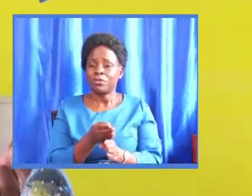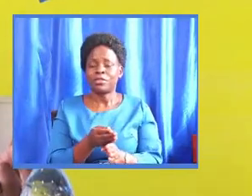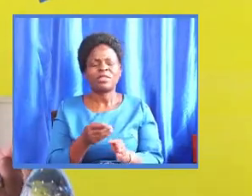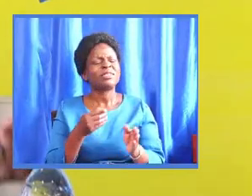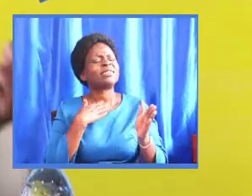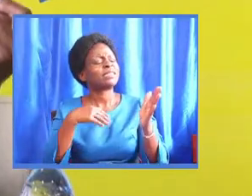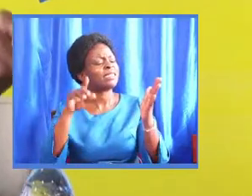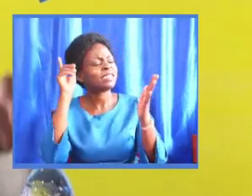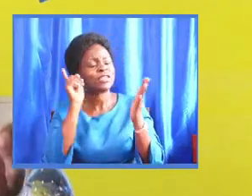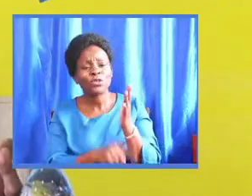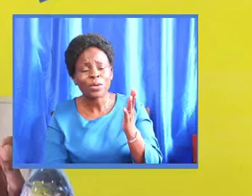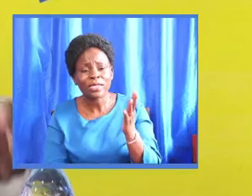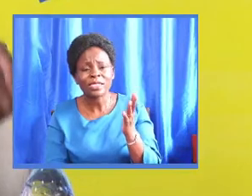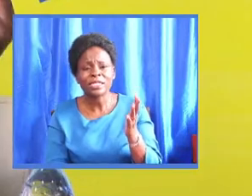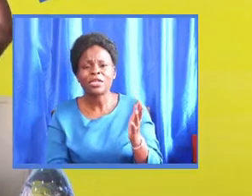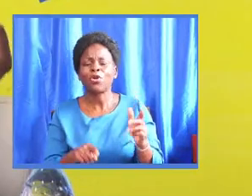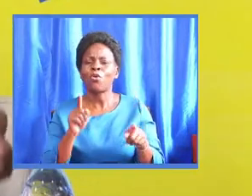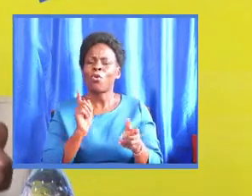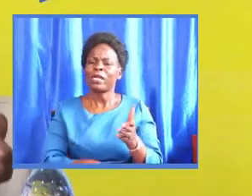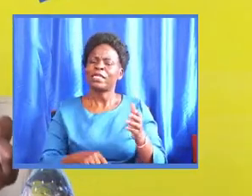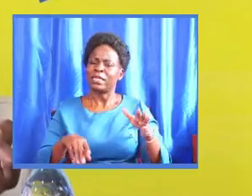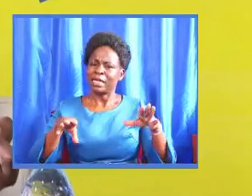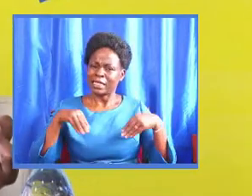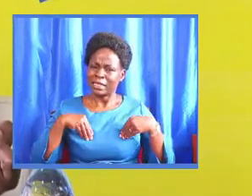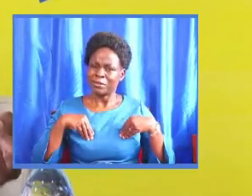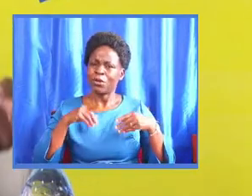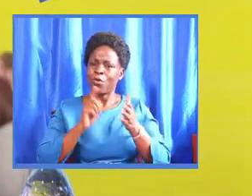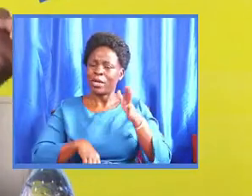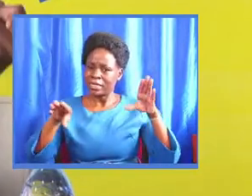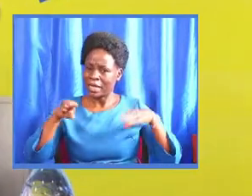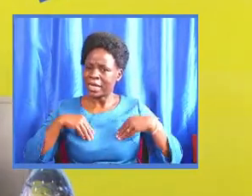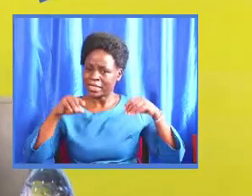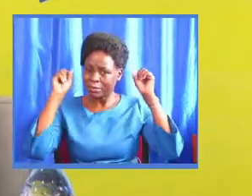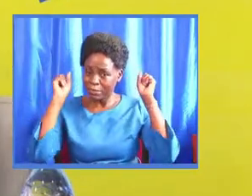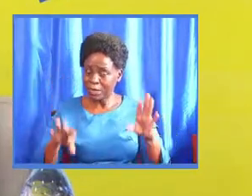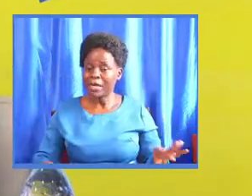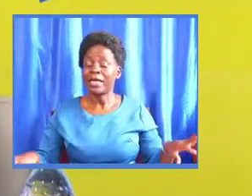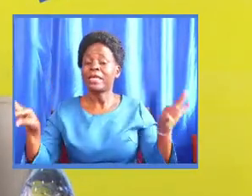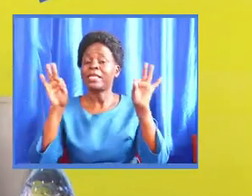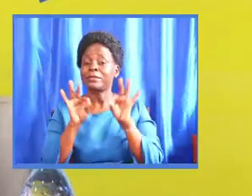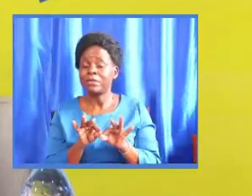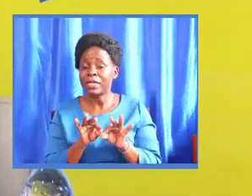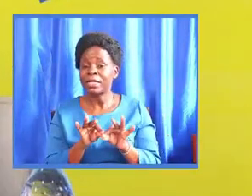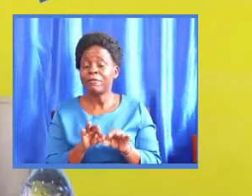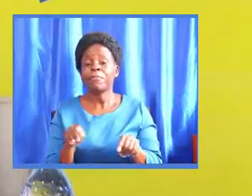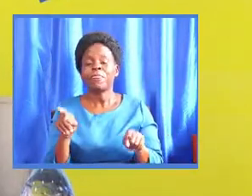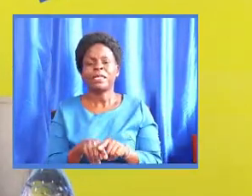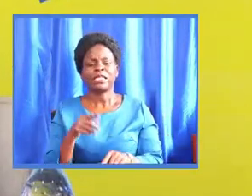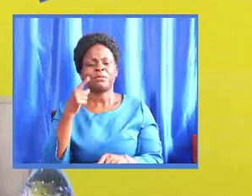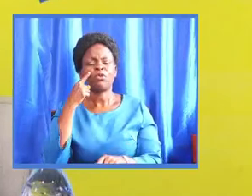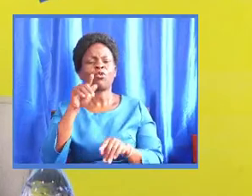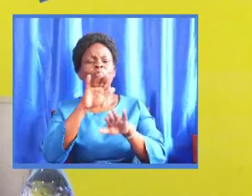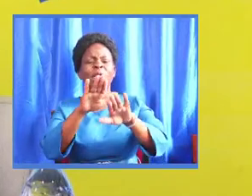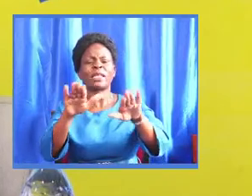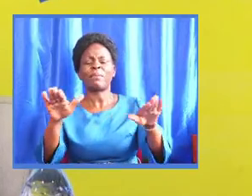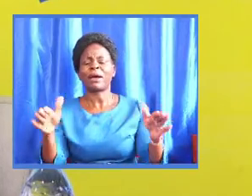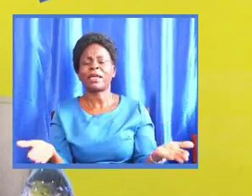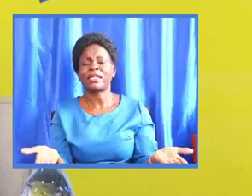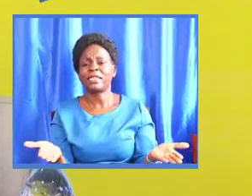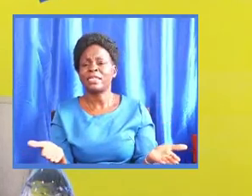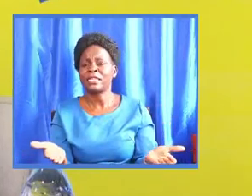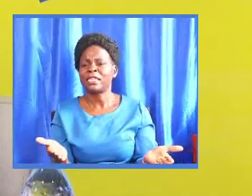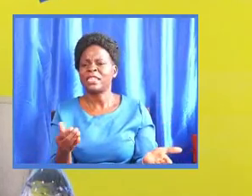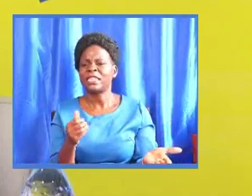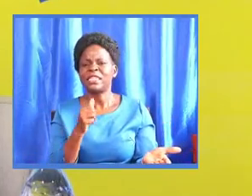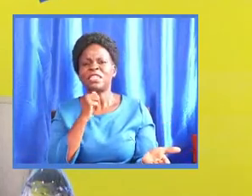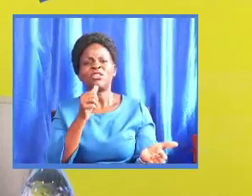requirements? What is allowed? What is not allowed? Again, look at the market that you're building for. There's no